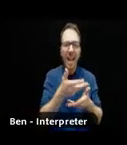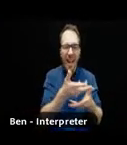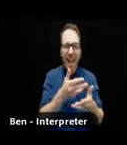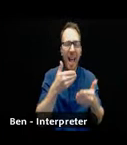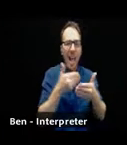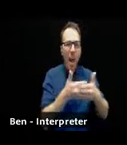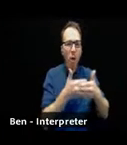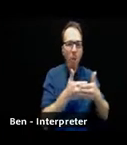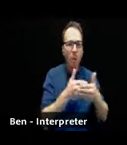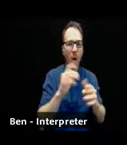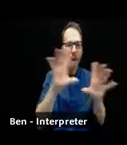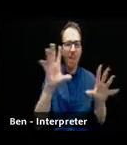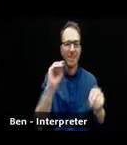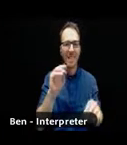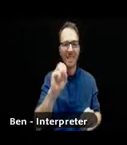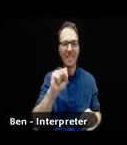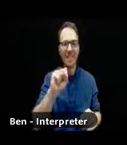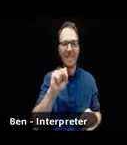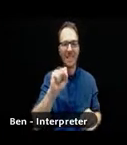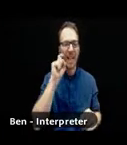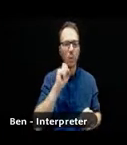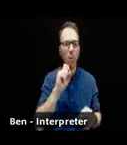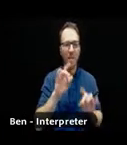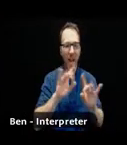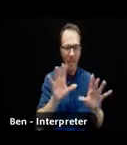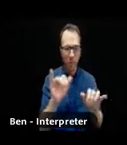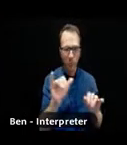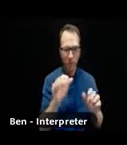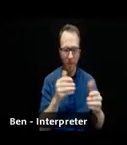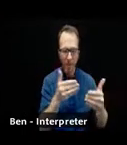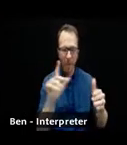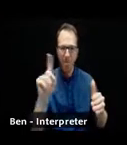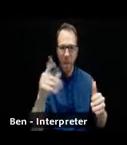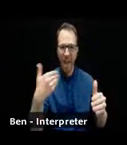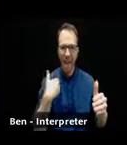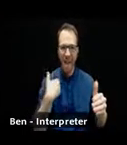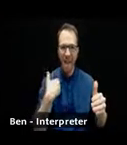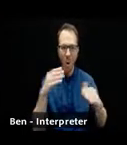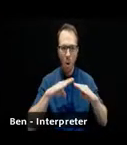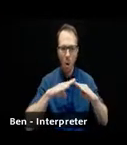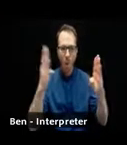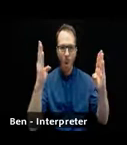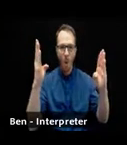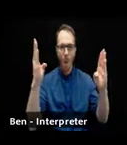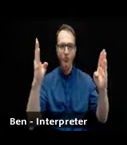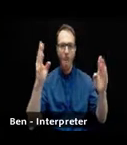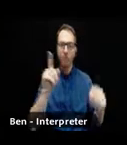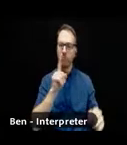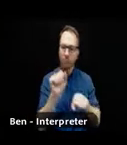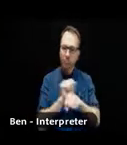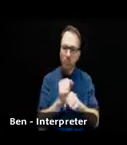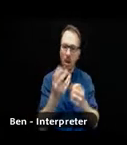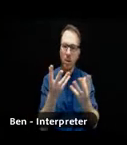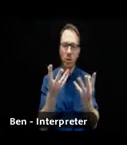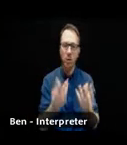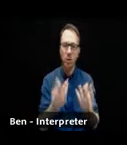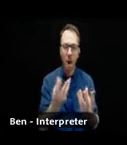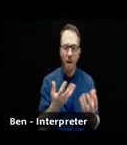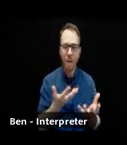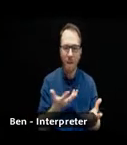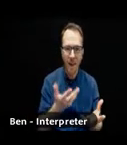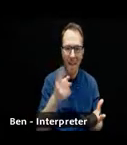violence. And also, where there's sort of an opening, a genuine sort of softening and a request for